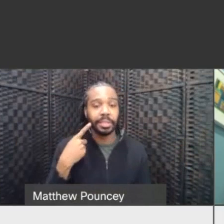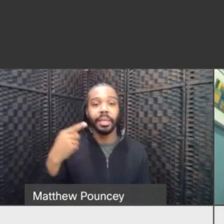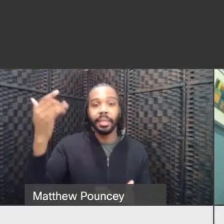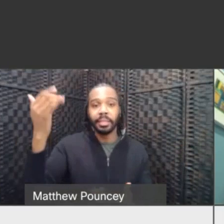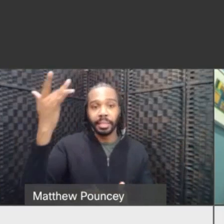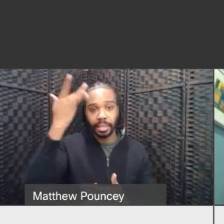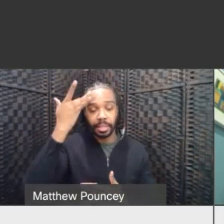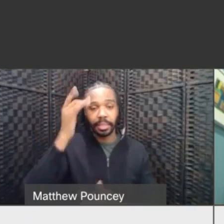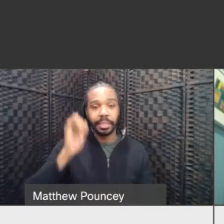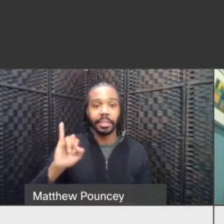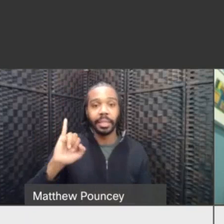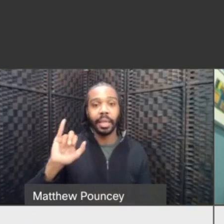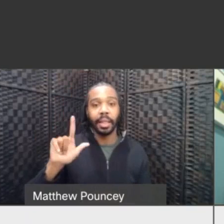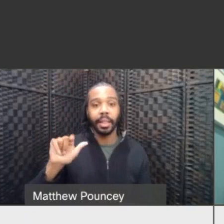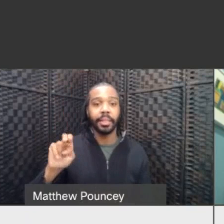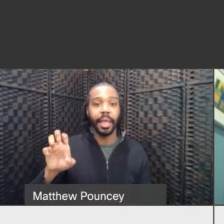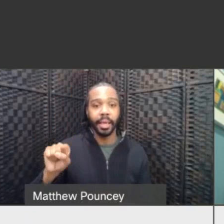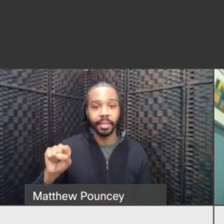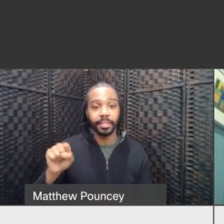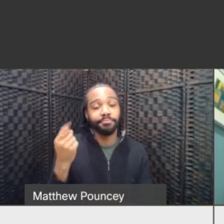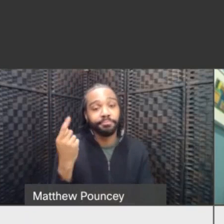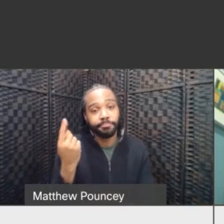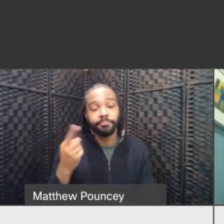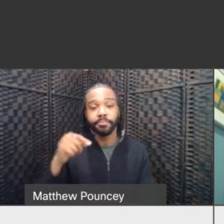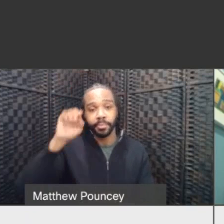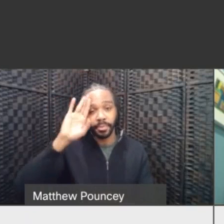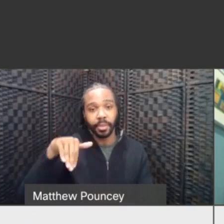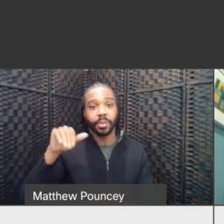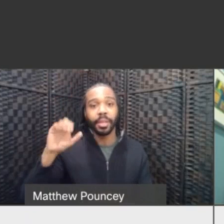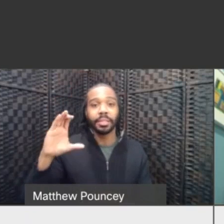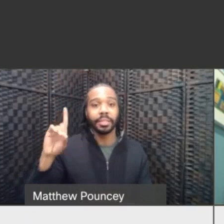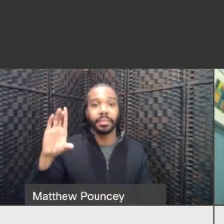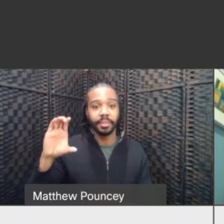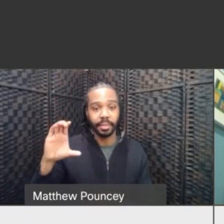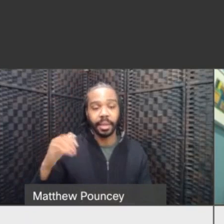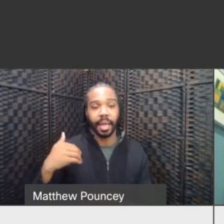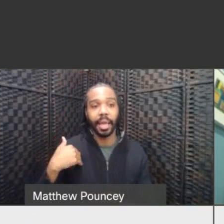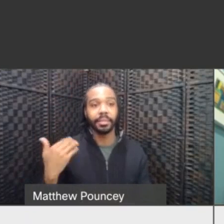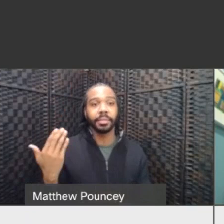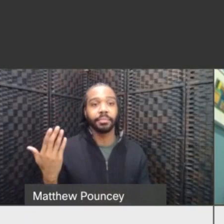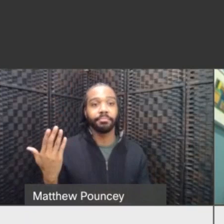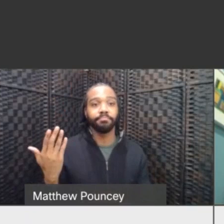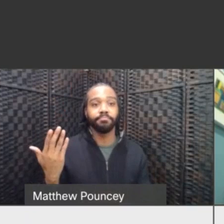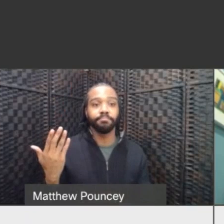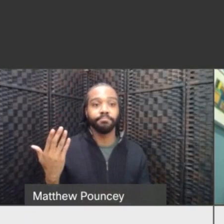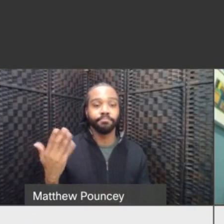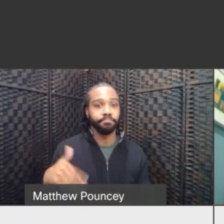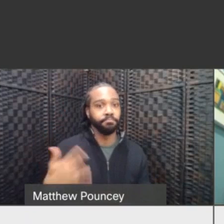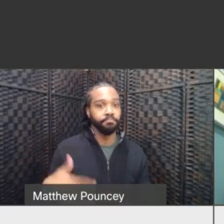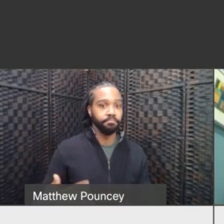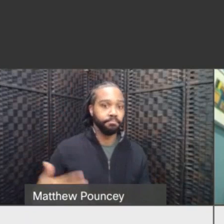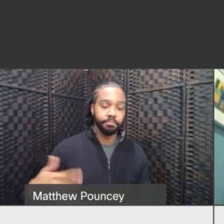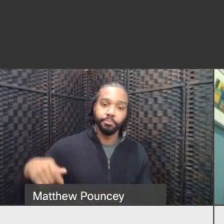The reality is that while the CDC has made these rather what are drastic changes